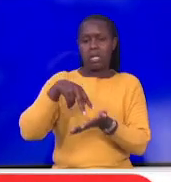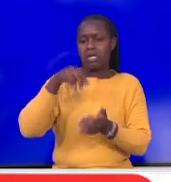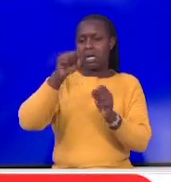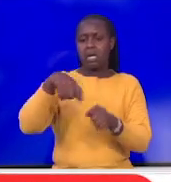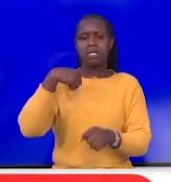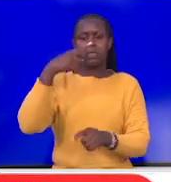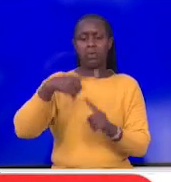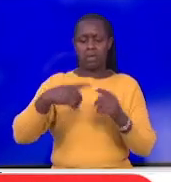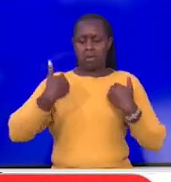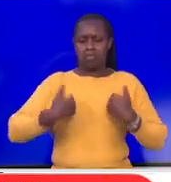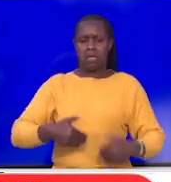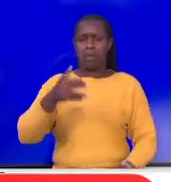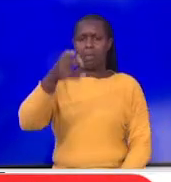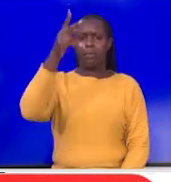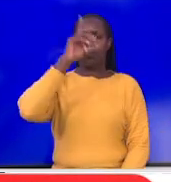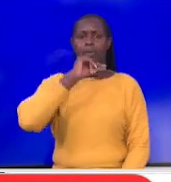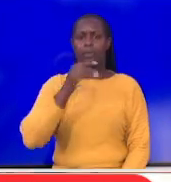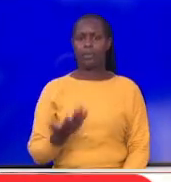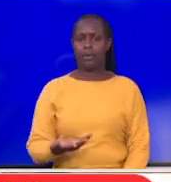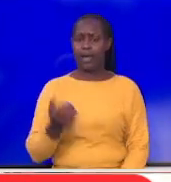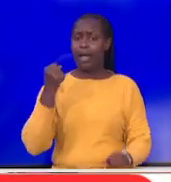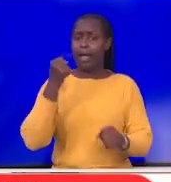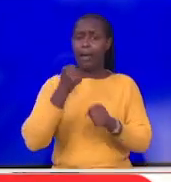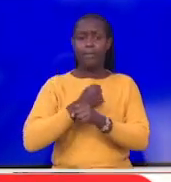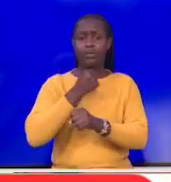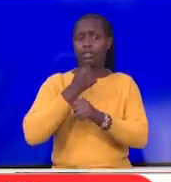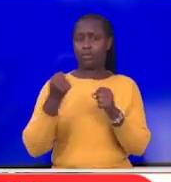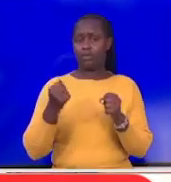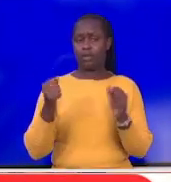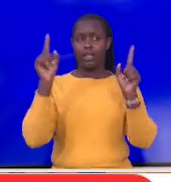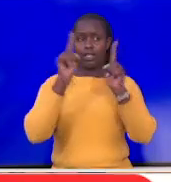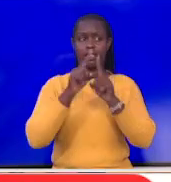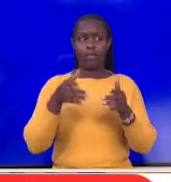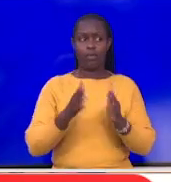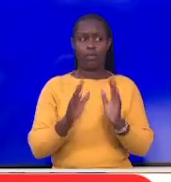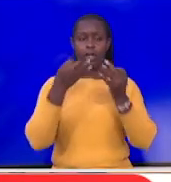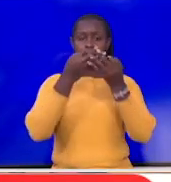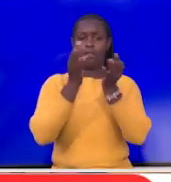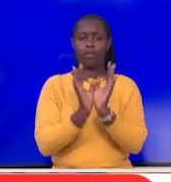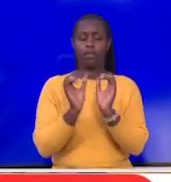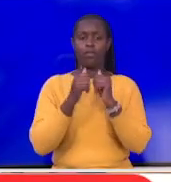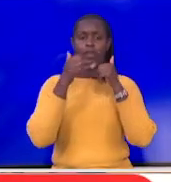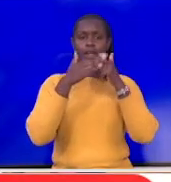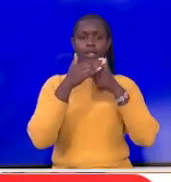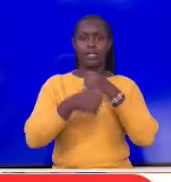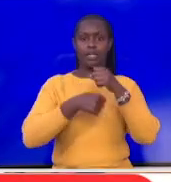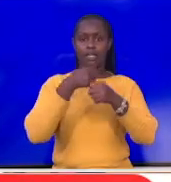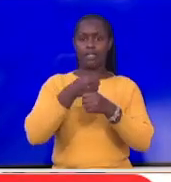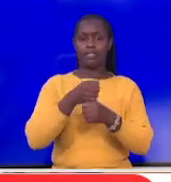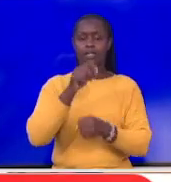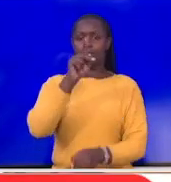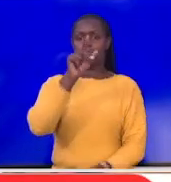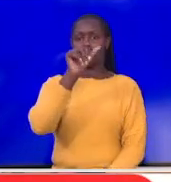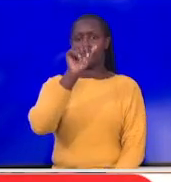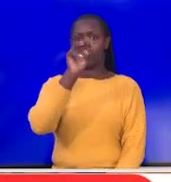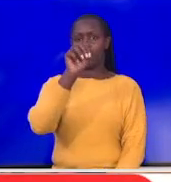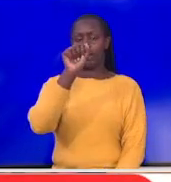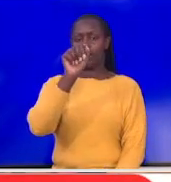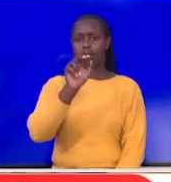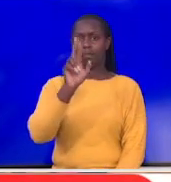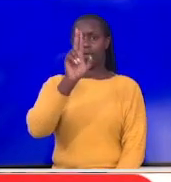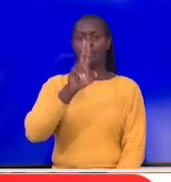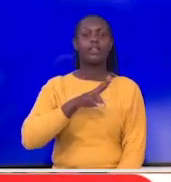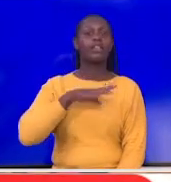hiyo. We can't say that we know. Similarly, the family of 19-year-old Ibrahim Kamau, who died during the